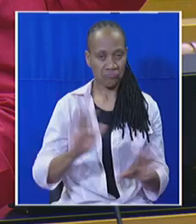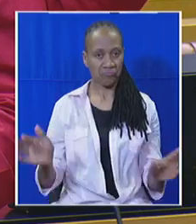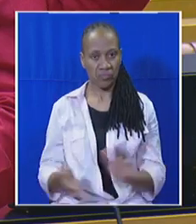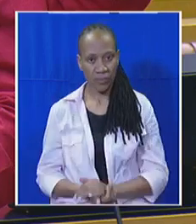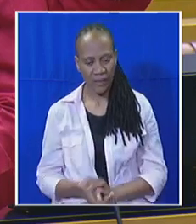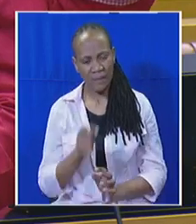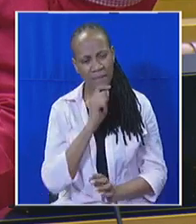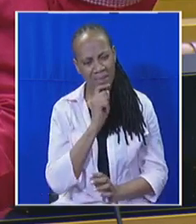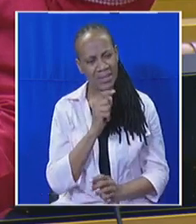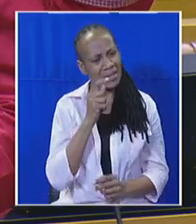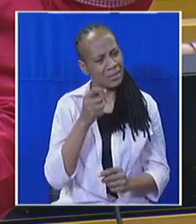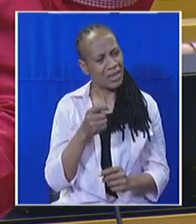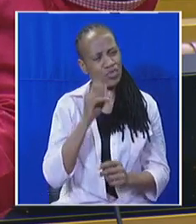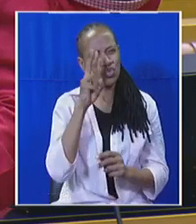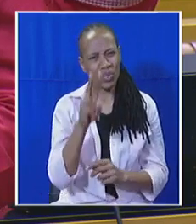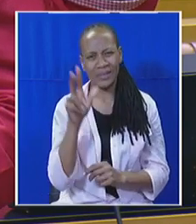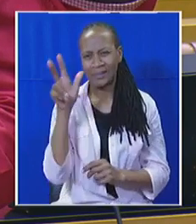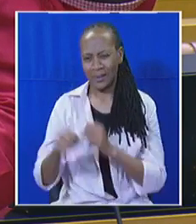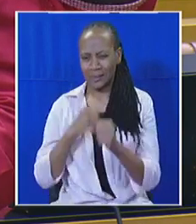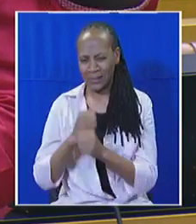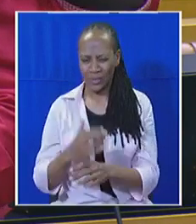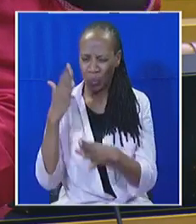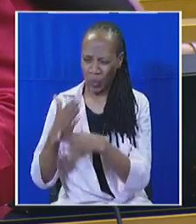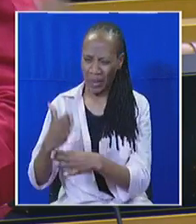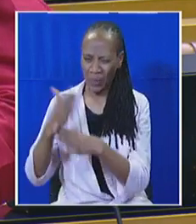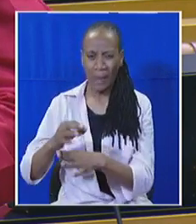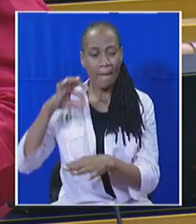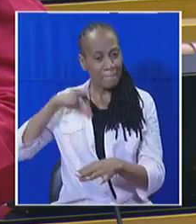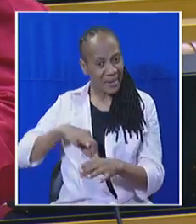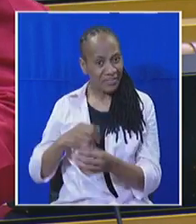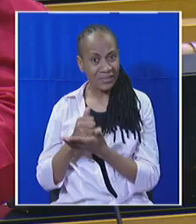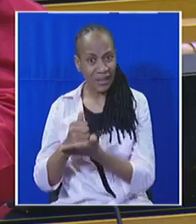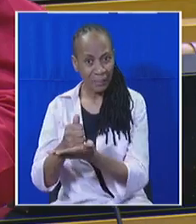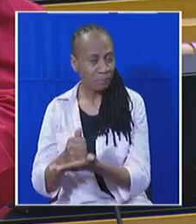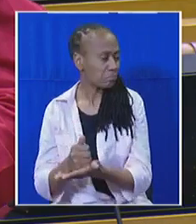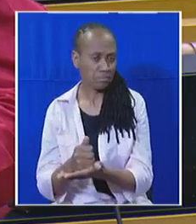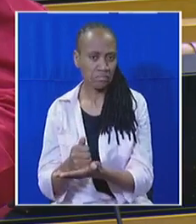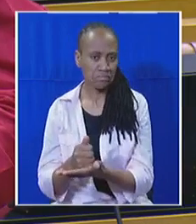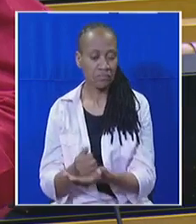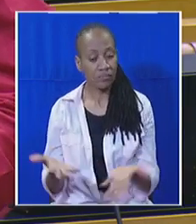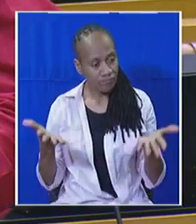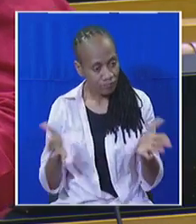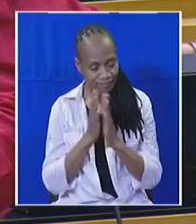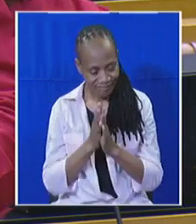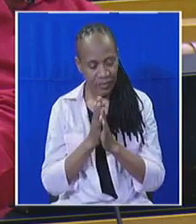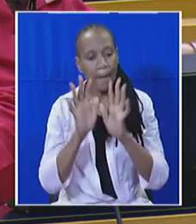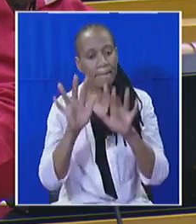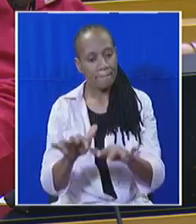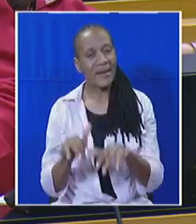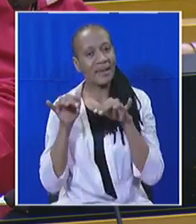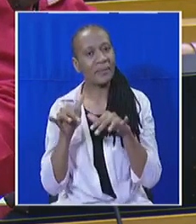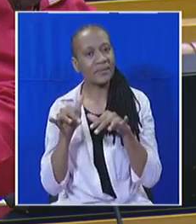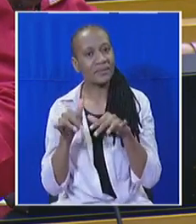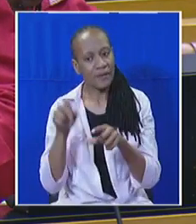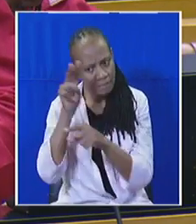a casual worker for 28 years without any benefits. Calls on Parliament to tighten up its oversight mechanism